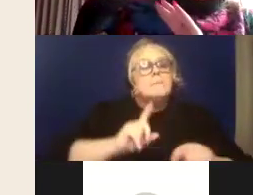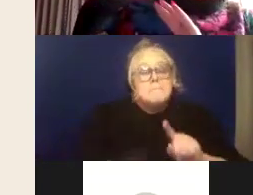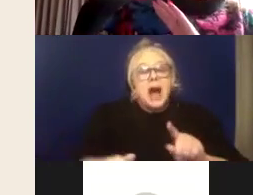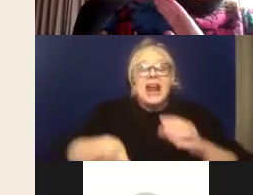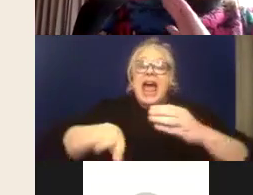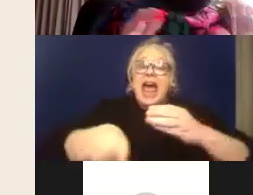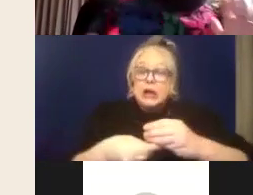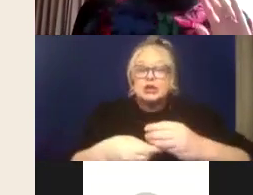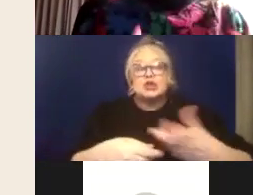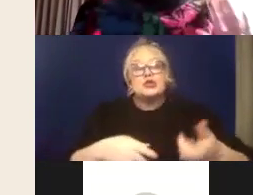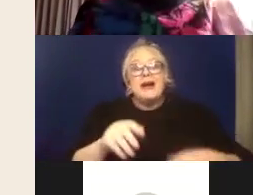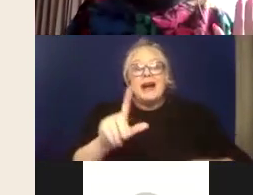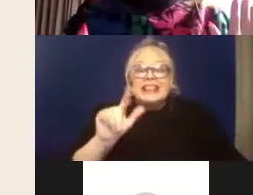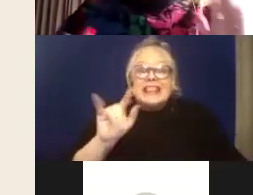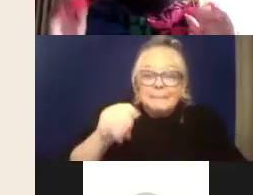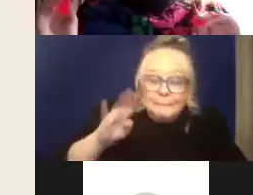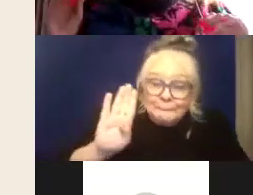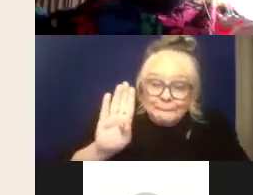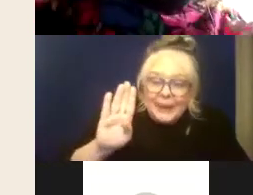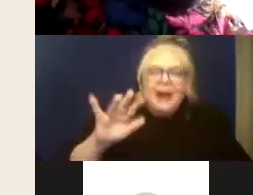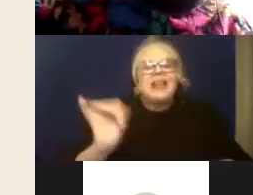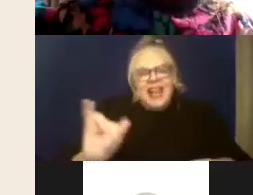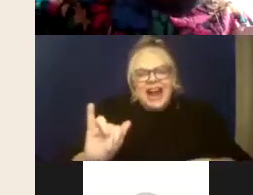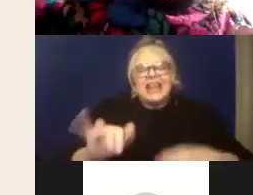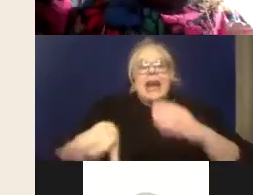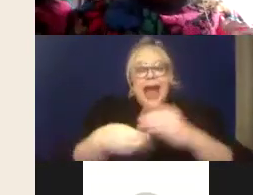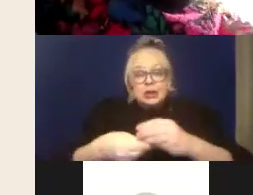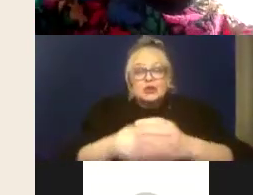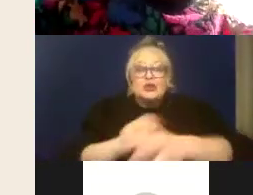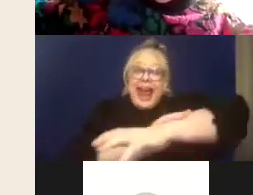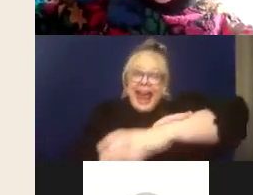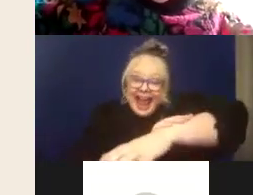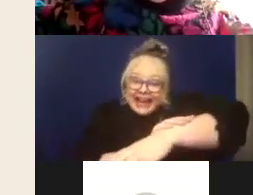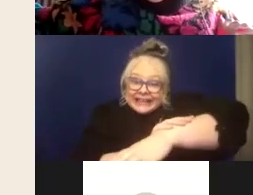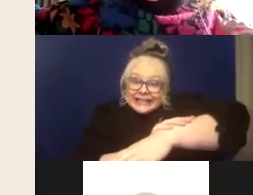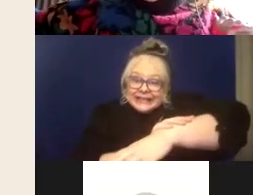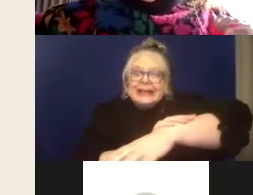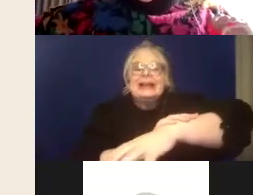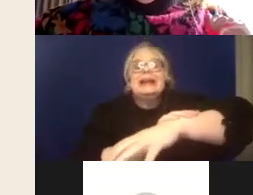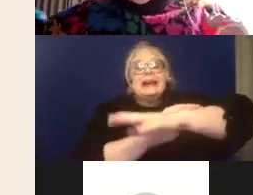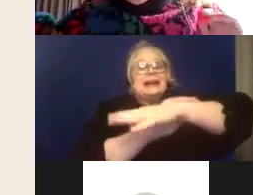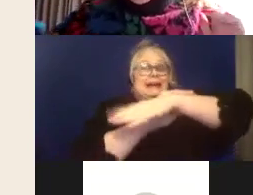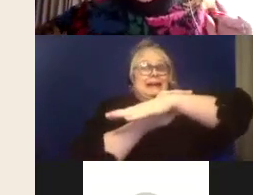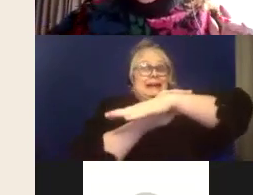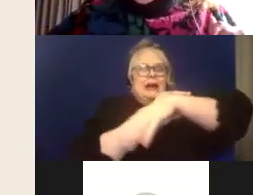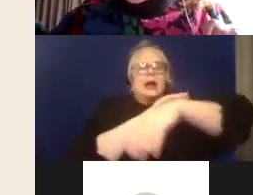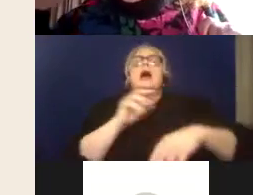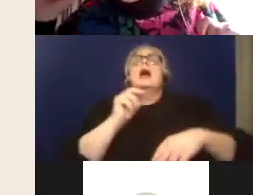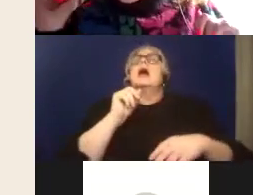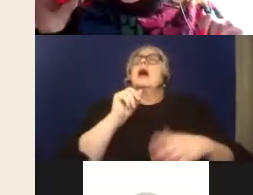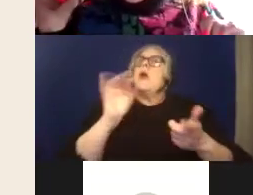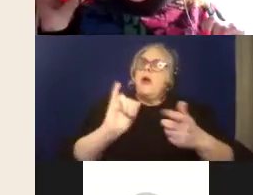make sense, even for folks with disabilities, like a hand coming out way, way farther than a child's arm would be, that sort of